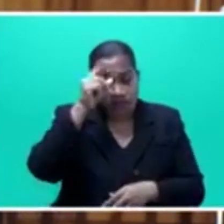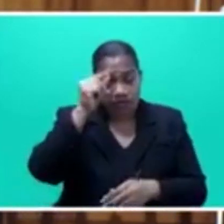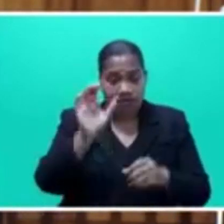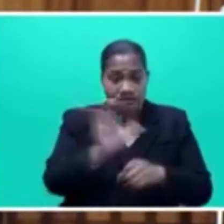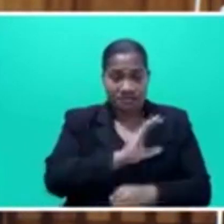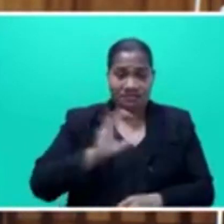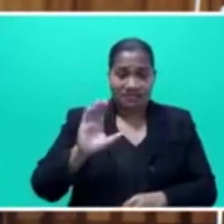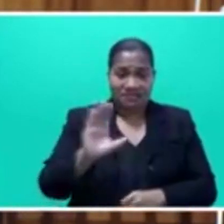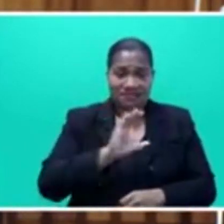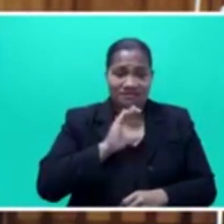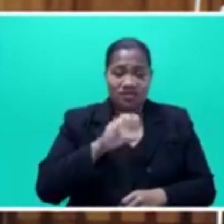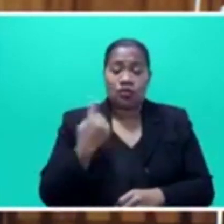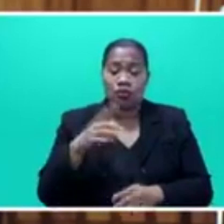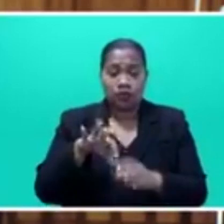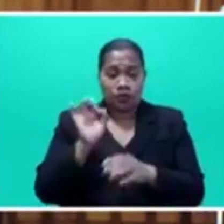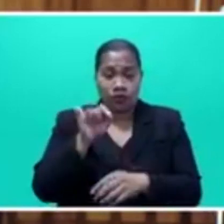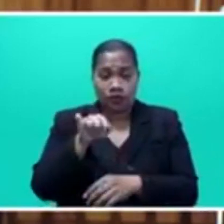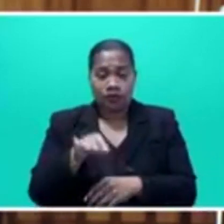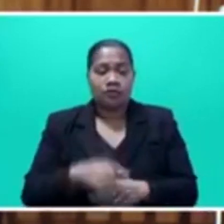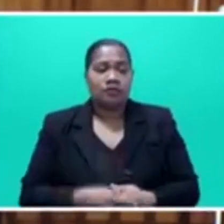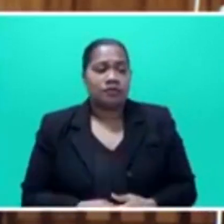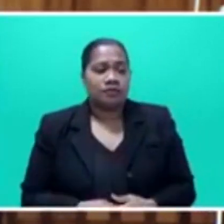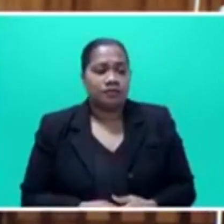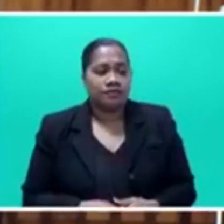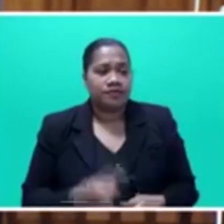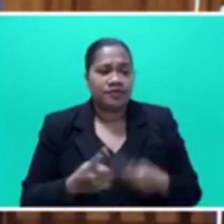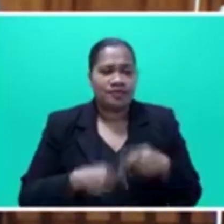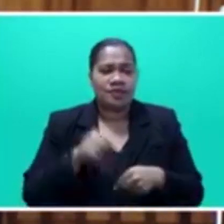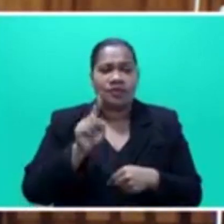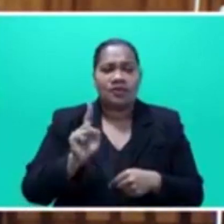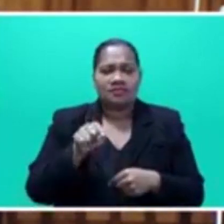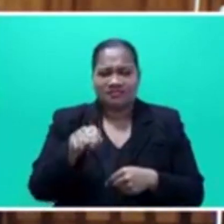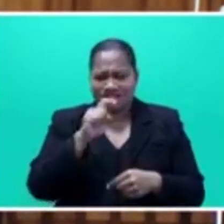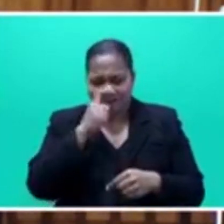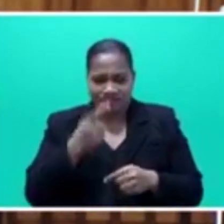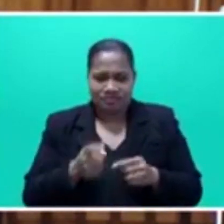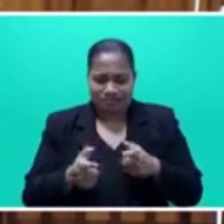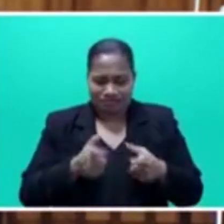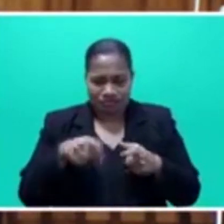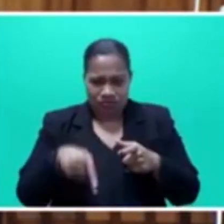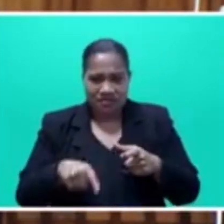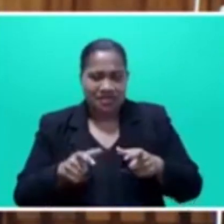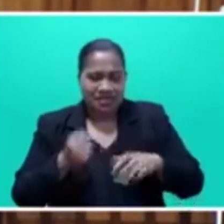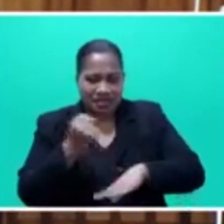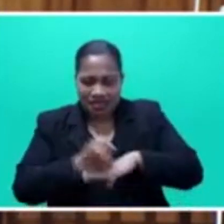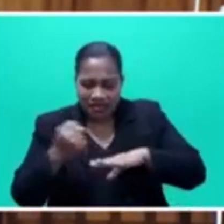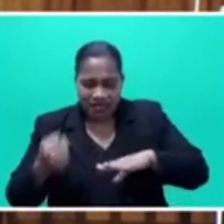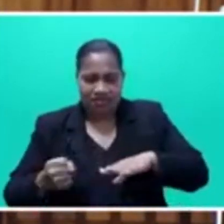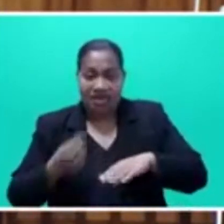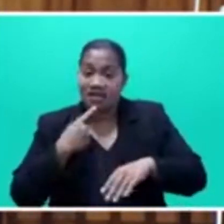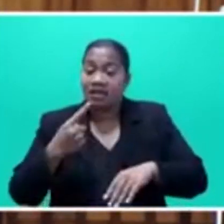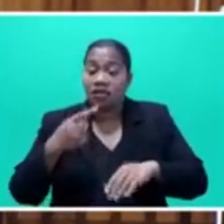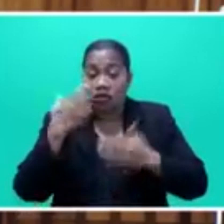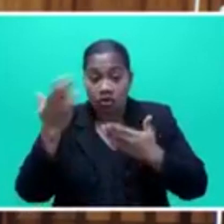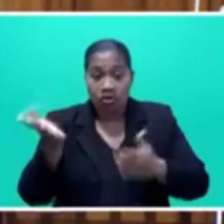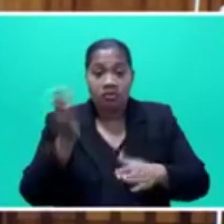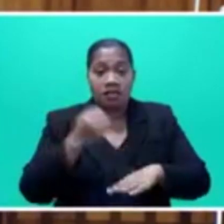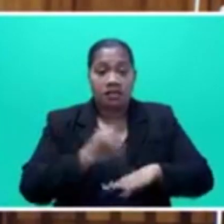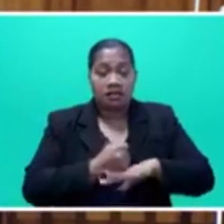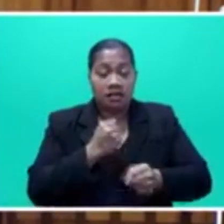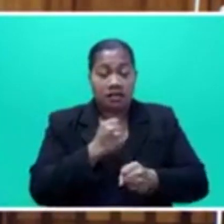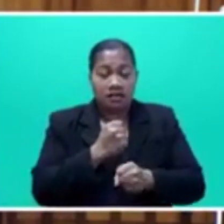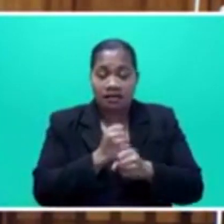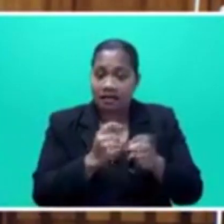particular voted for you, your inaptitude, inability to run an effective government. And I tell you, Honorable Gavoka, you said we'll be toast